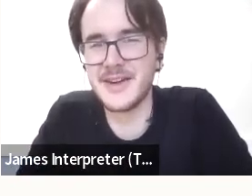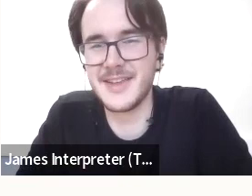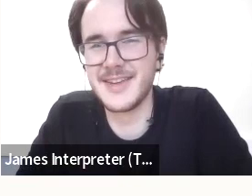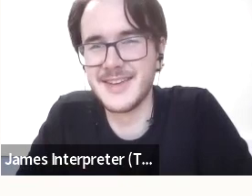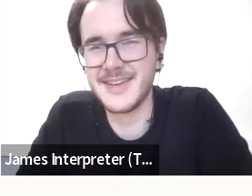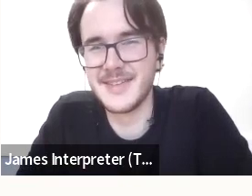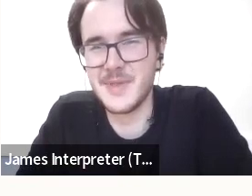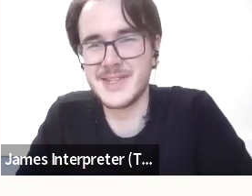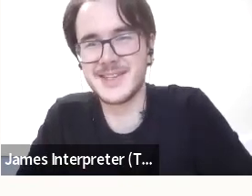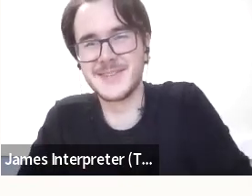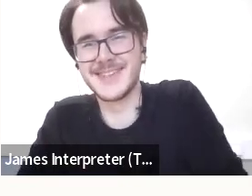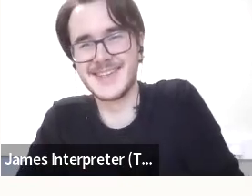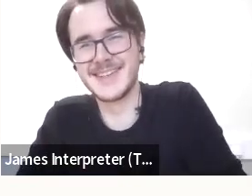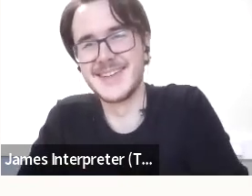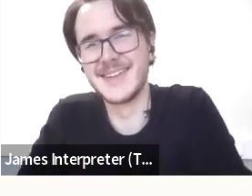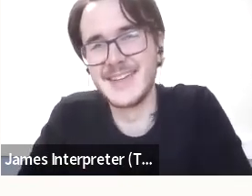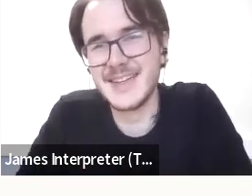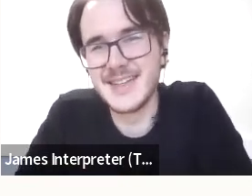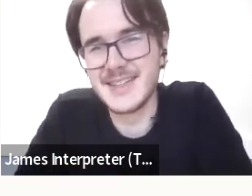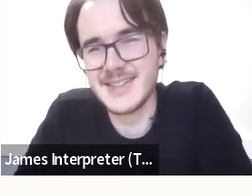Very good, very good. Well done, well done.